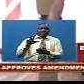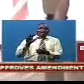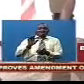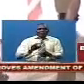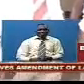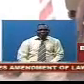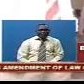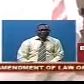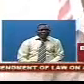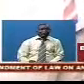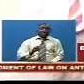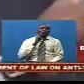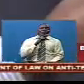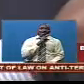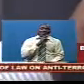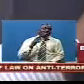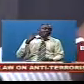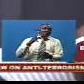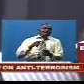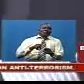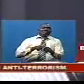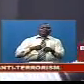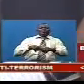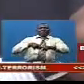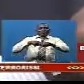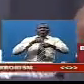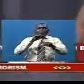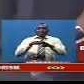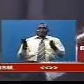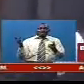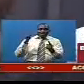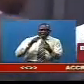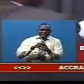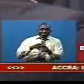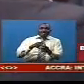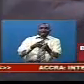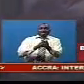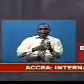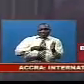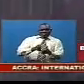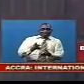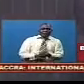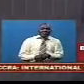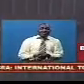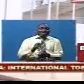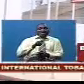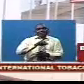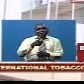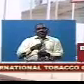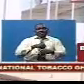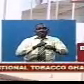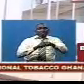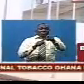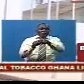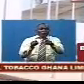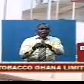314,145 Ghana cedis. The hotel has been sealed off and it will not be opened until the debt is settled. AF West Security